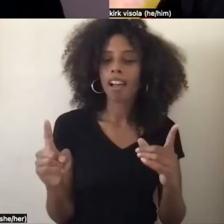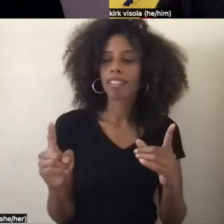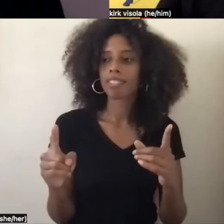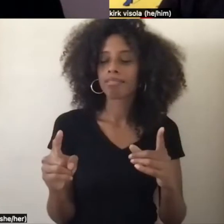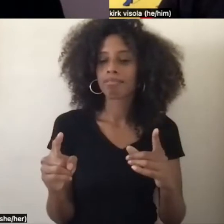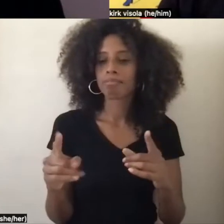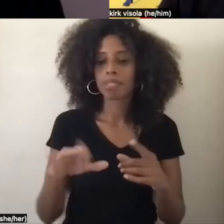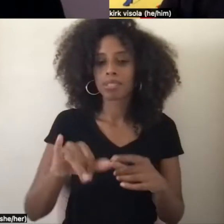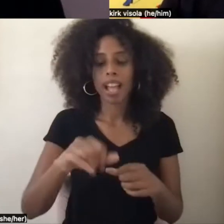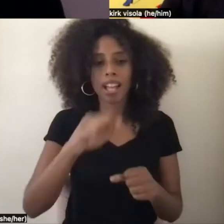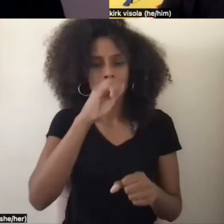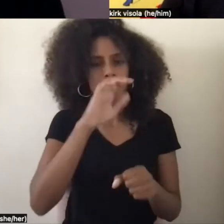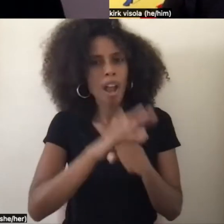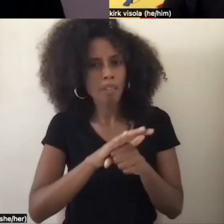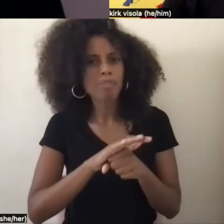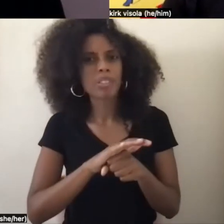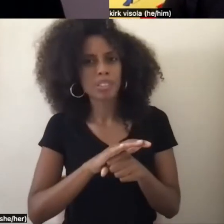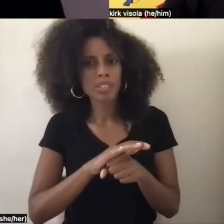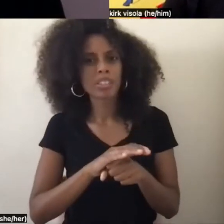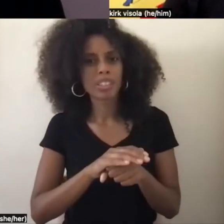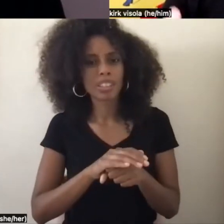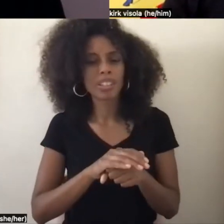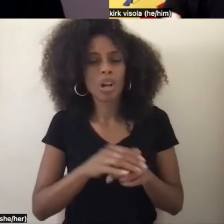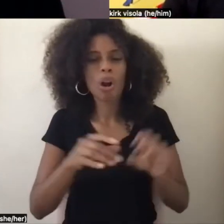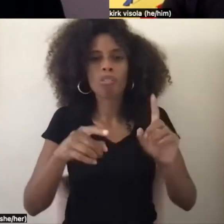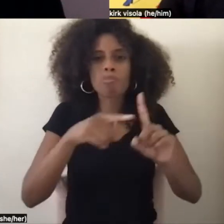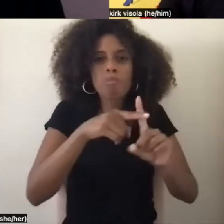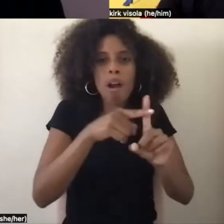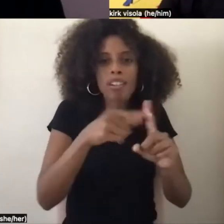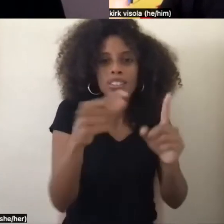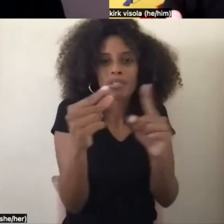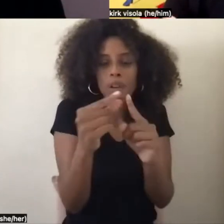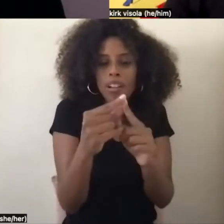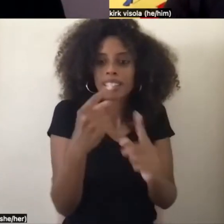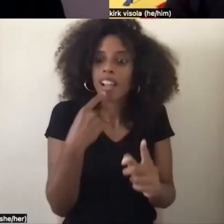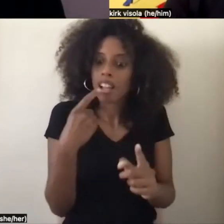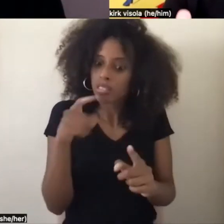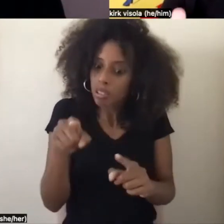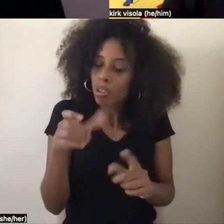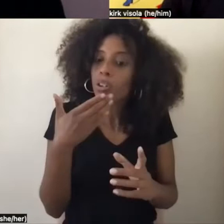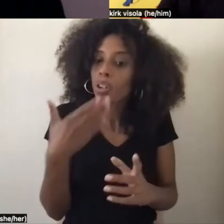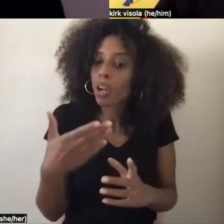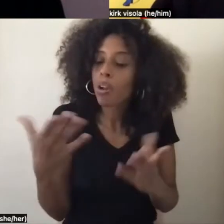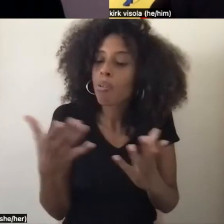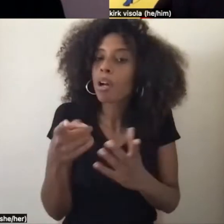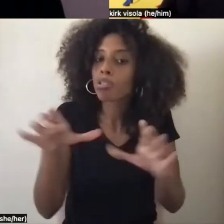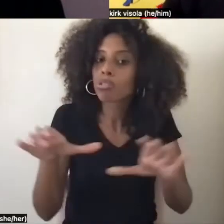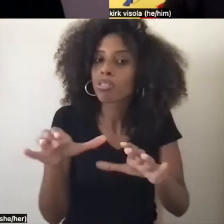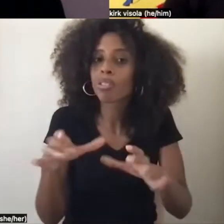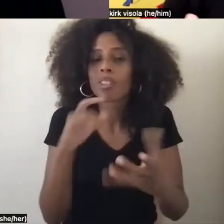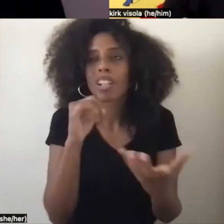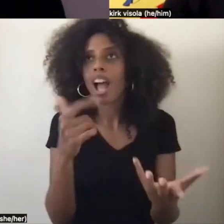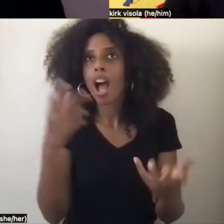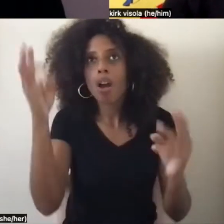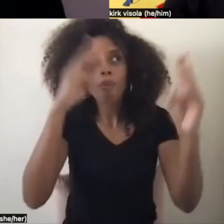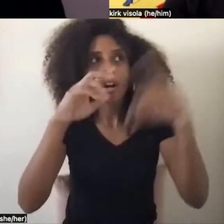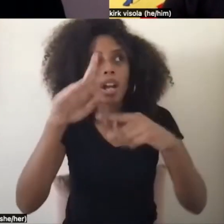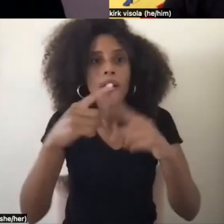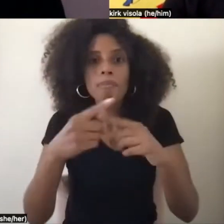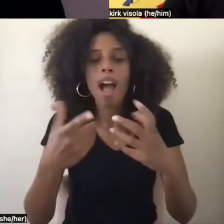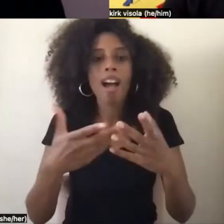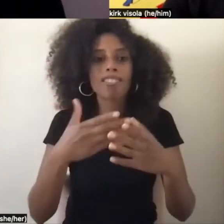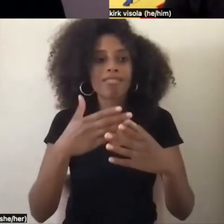or reaffirmation that you are good at what you do. You just need to do stuff and not worry about how it's gonna turn out. Because bottom line, what we